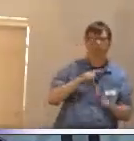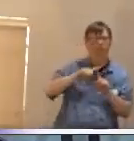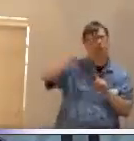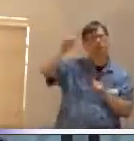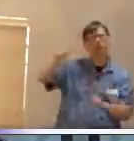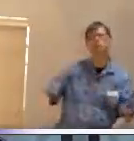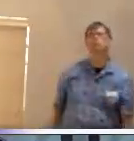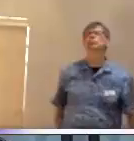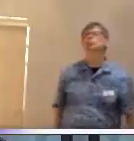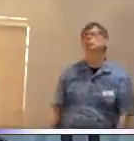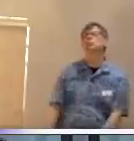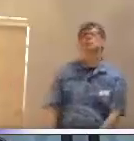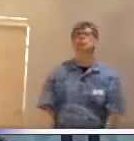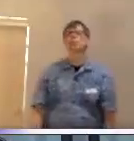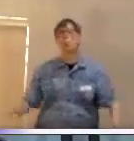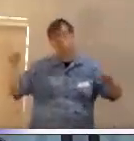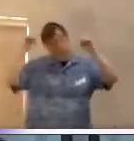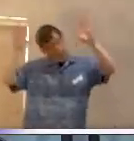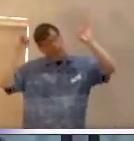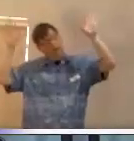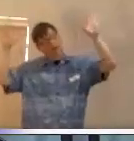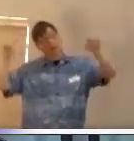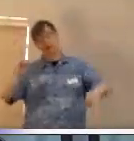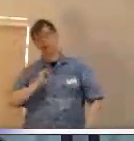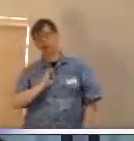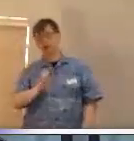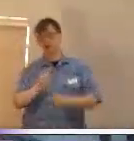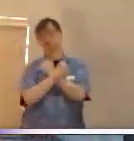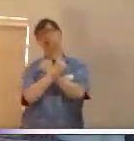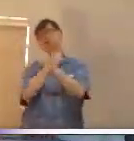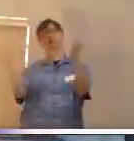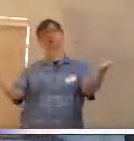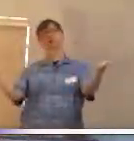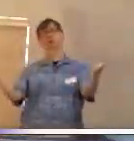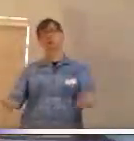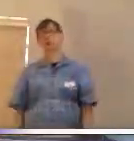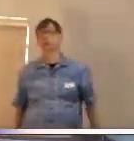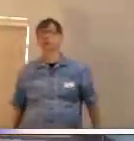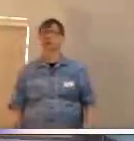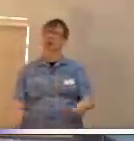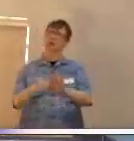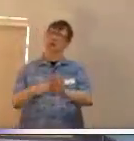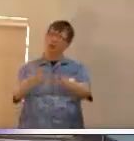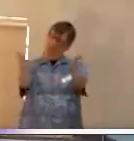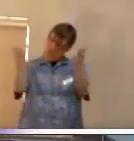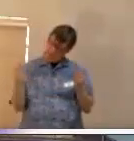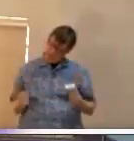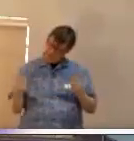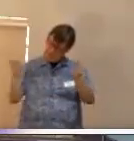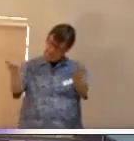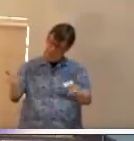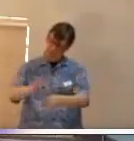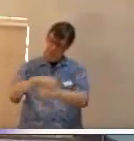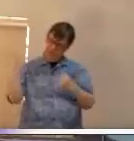a thing that says, wow, I'm free. It's a thing that gives us a little space